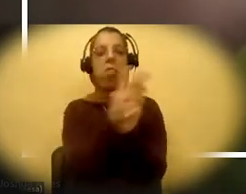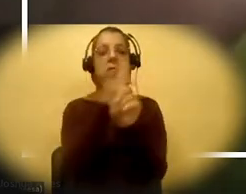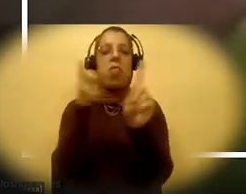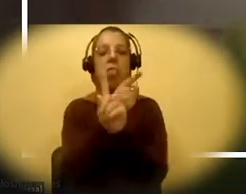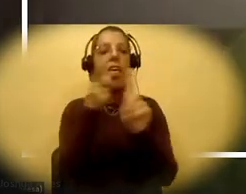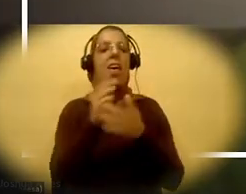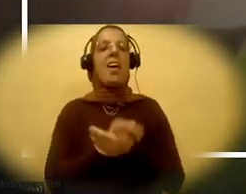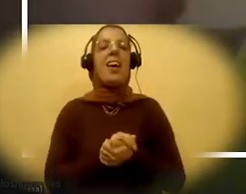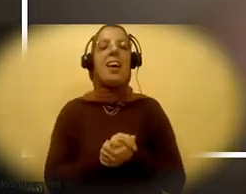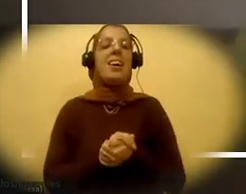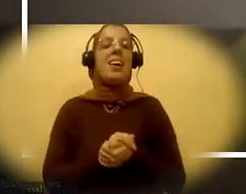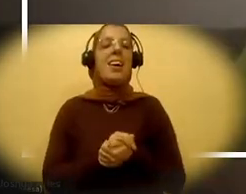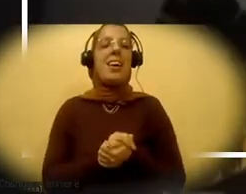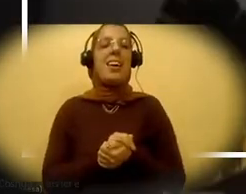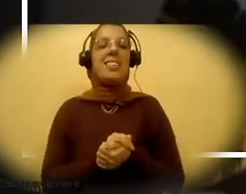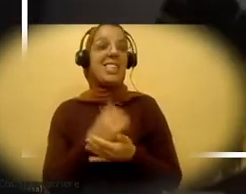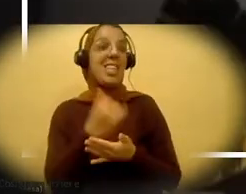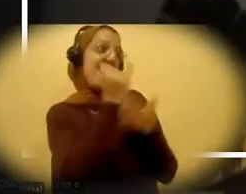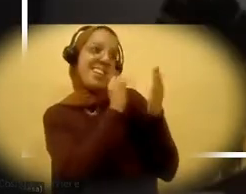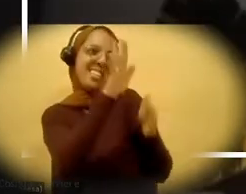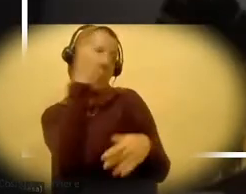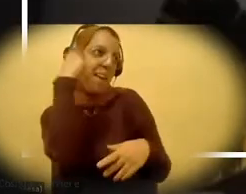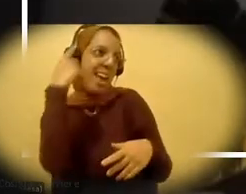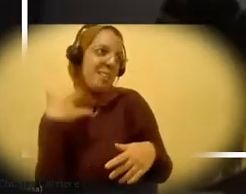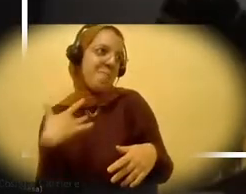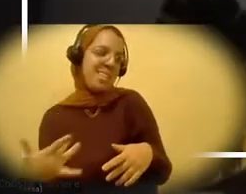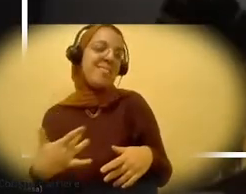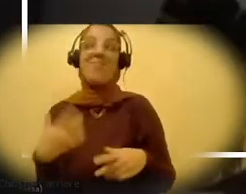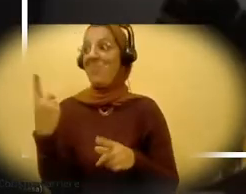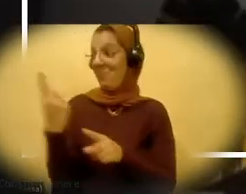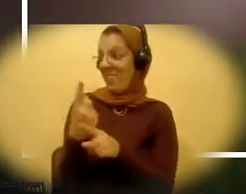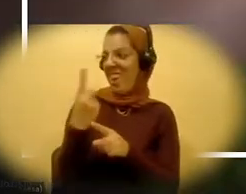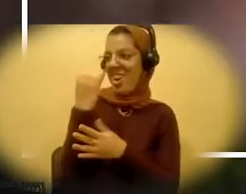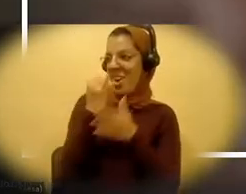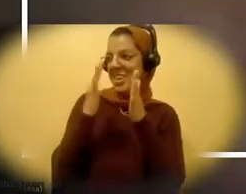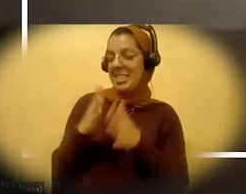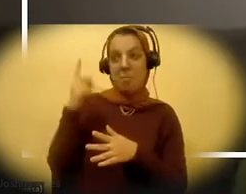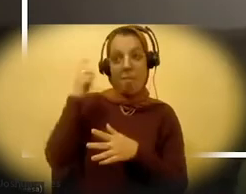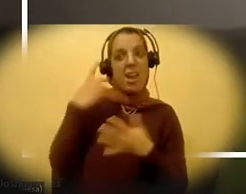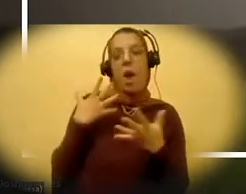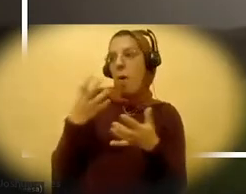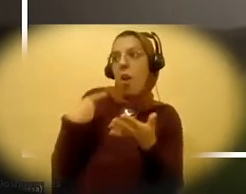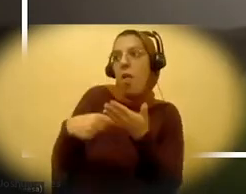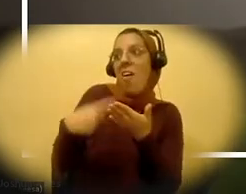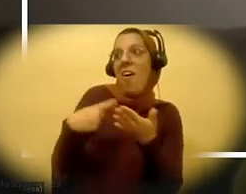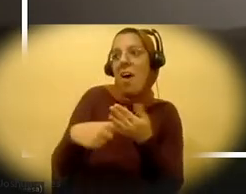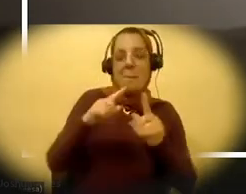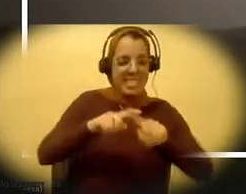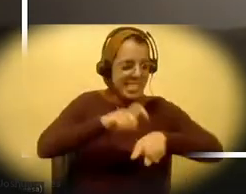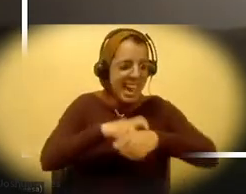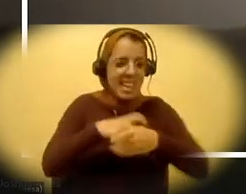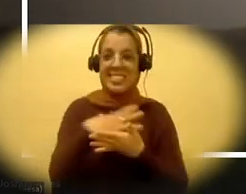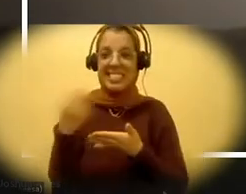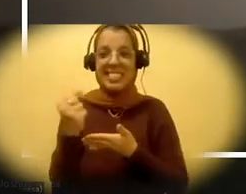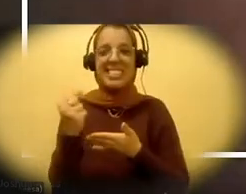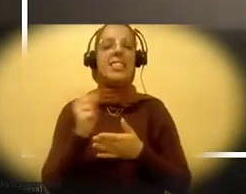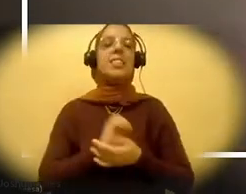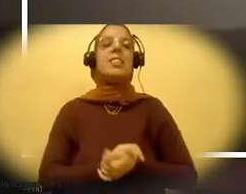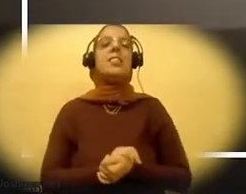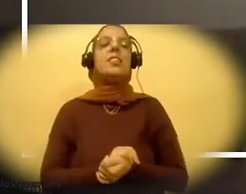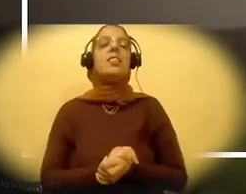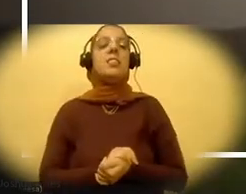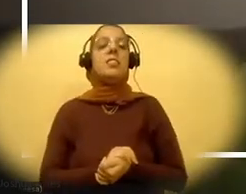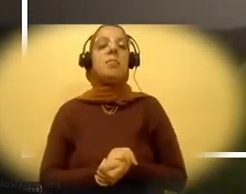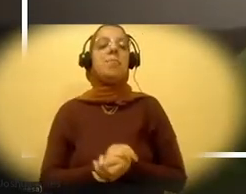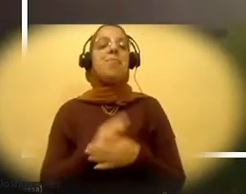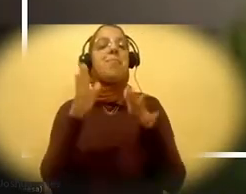now. Basically, the artist's mind. Back a bit. Yeah, the artist's mind, it's a lot of things I want to talk about in such a short time. Basically, a new